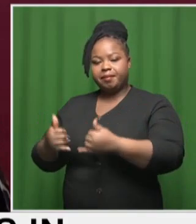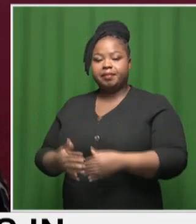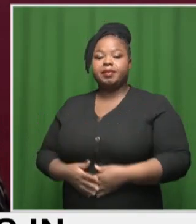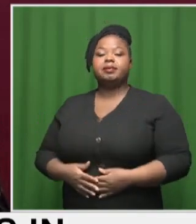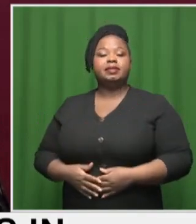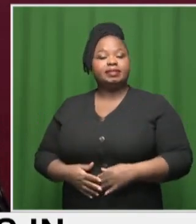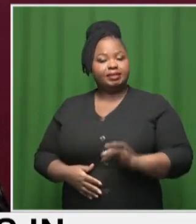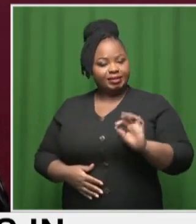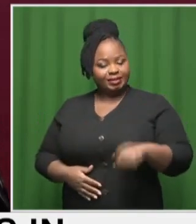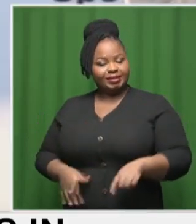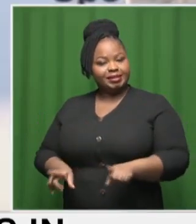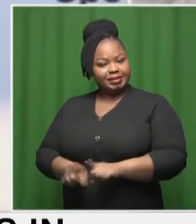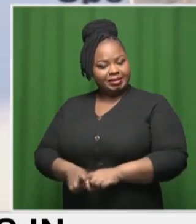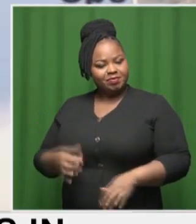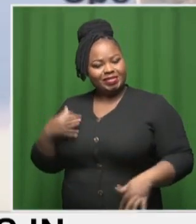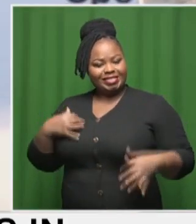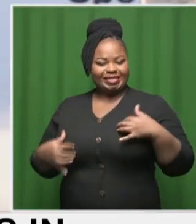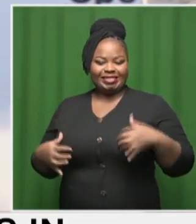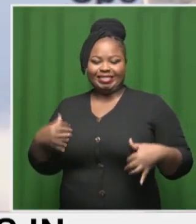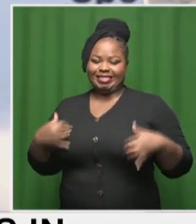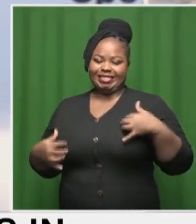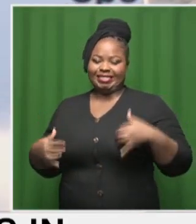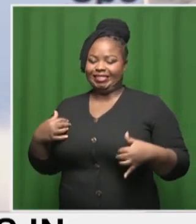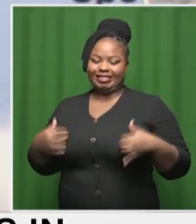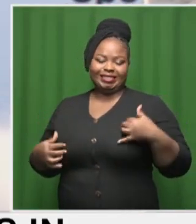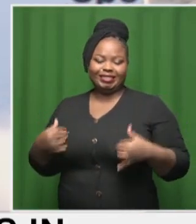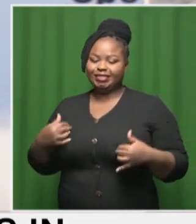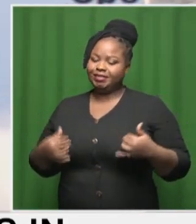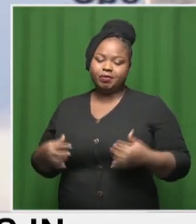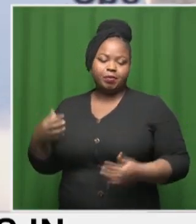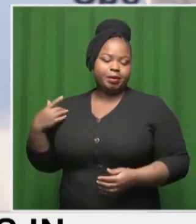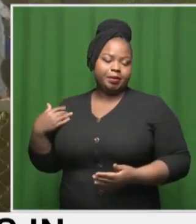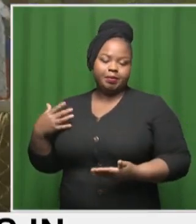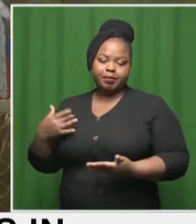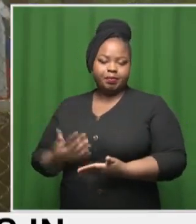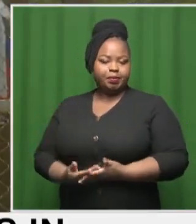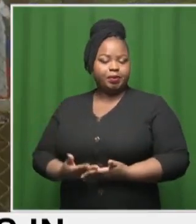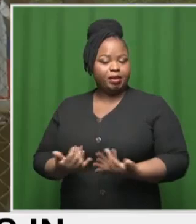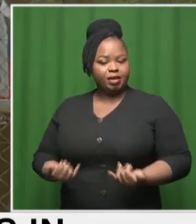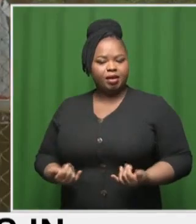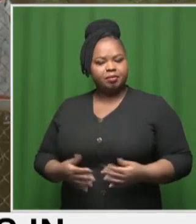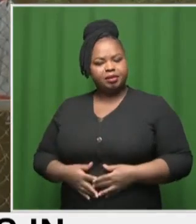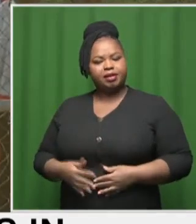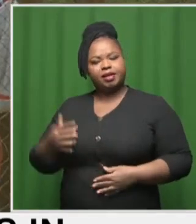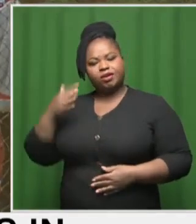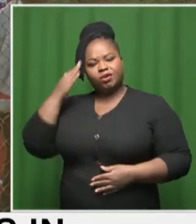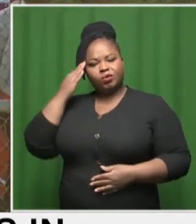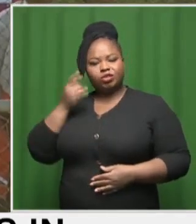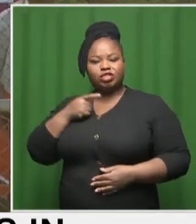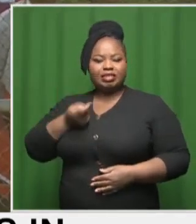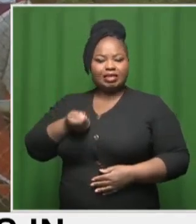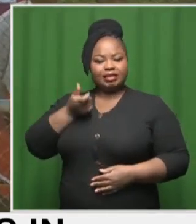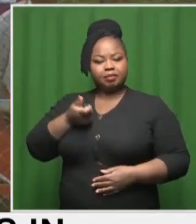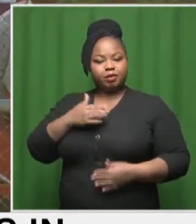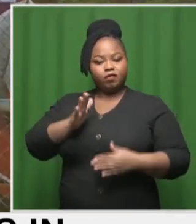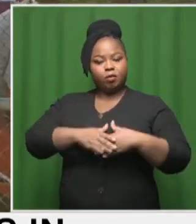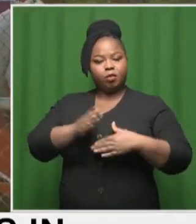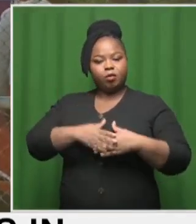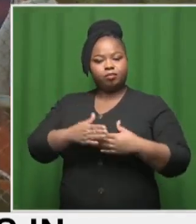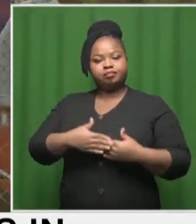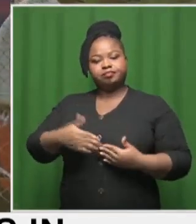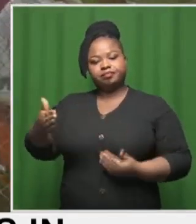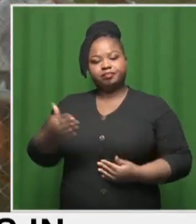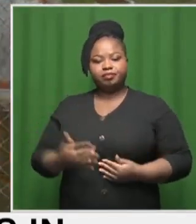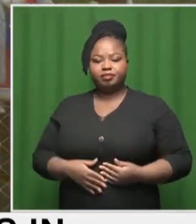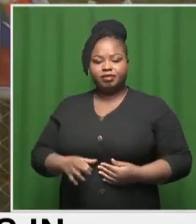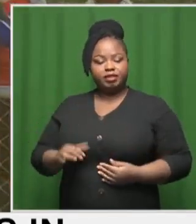are as excited as you are. The build-up has been fantastic, and I know that this is just a taste of things to come, and that's the reality. I